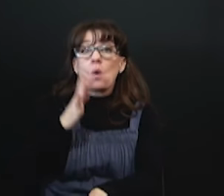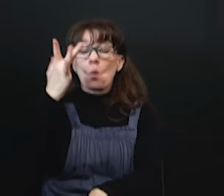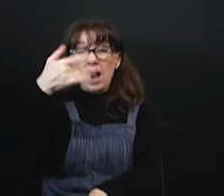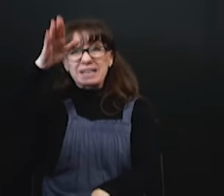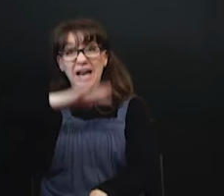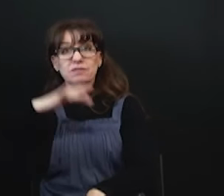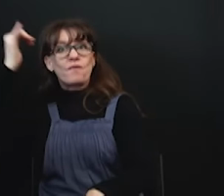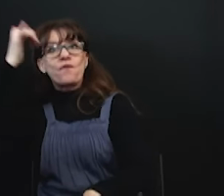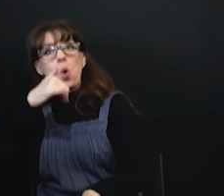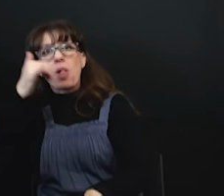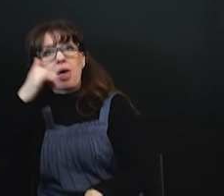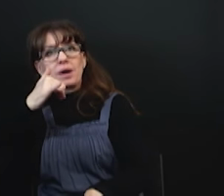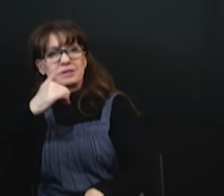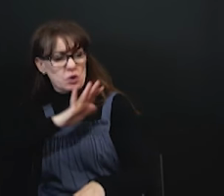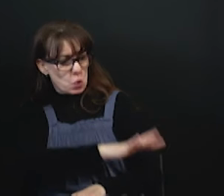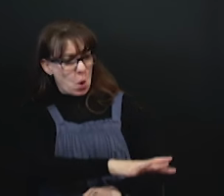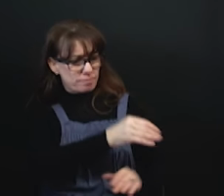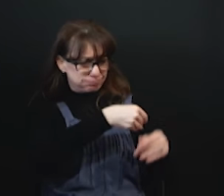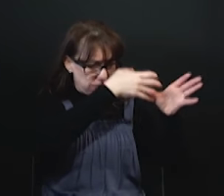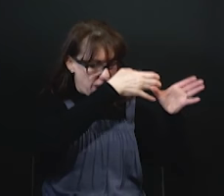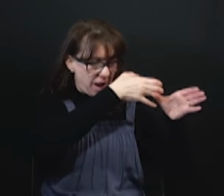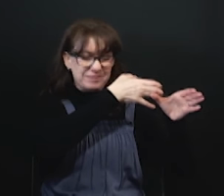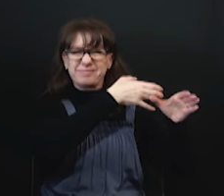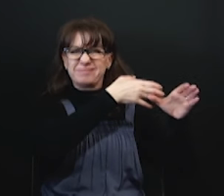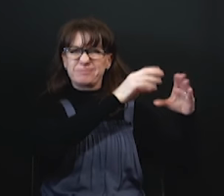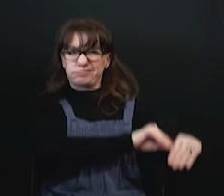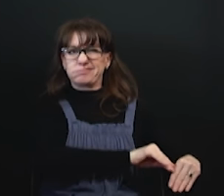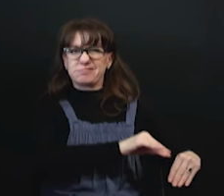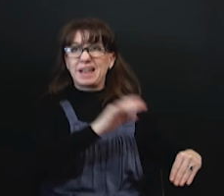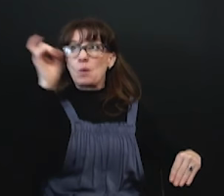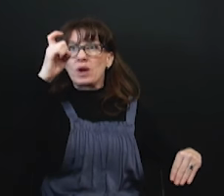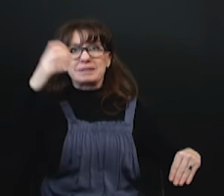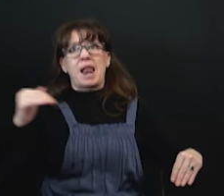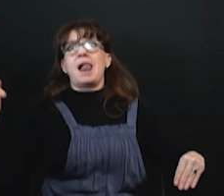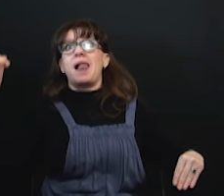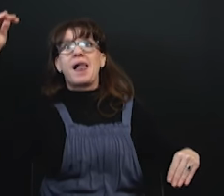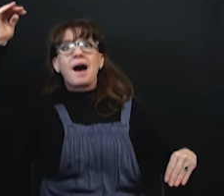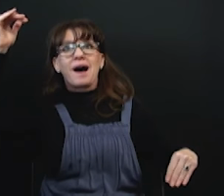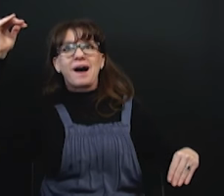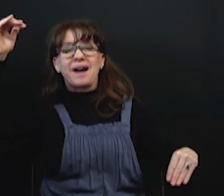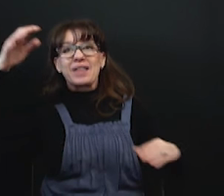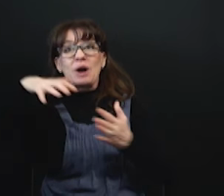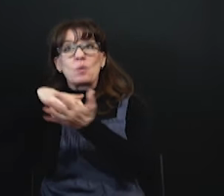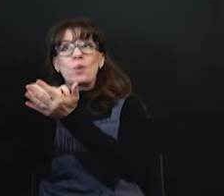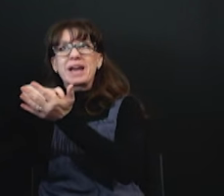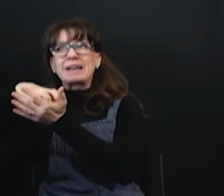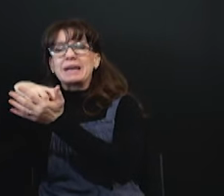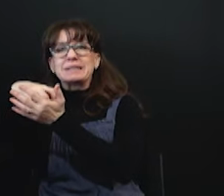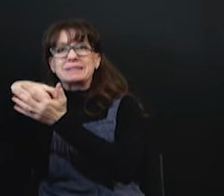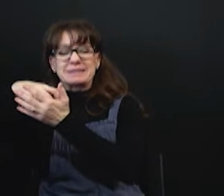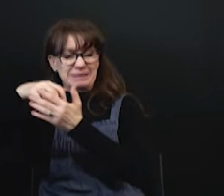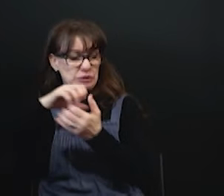is wiser than the most profound human wisdom, Paul says. And God's weakness is stronger than the mightiest of human